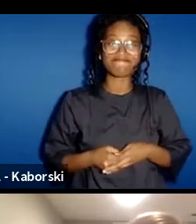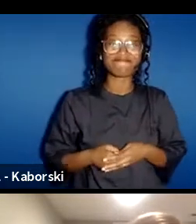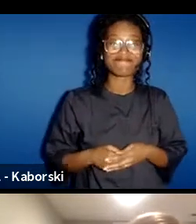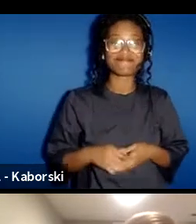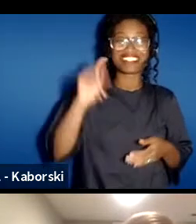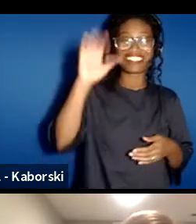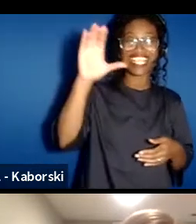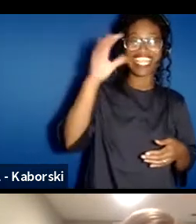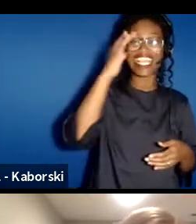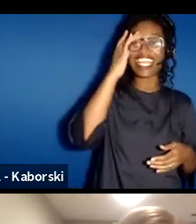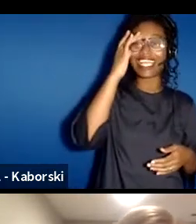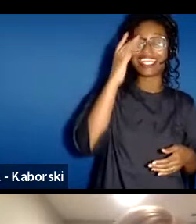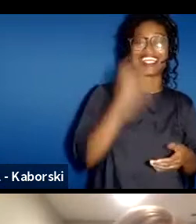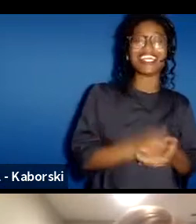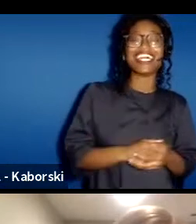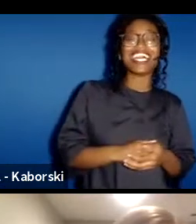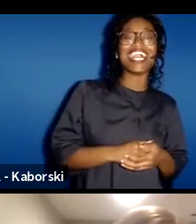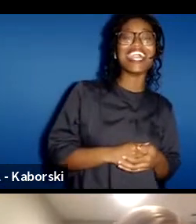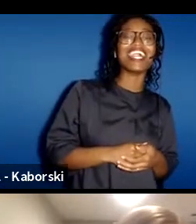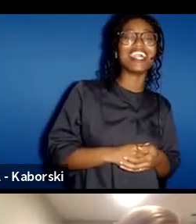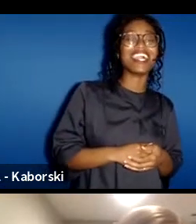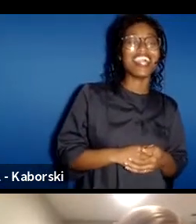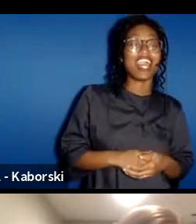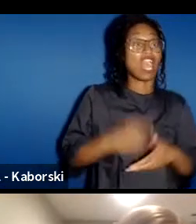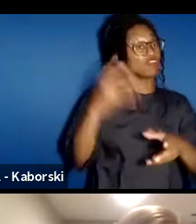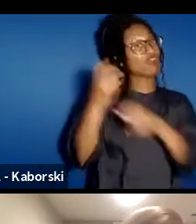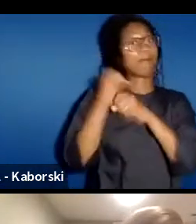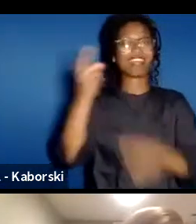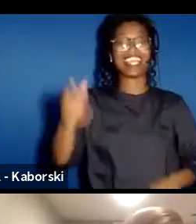Dak? Actually, I'll grab it.